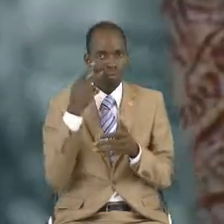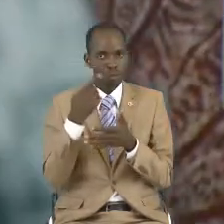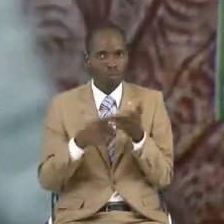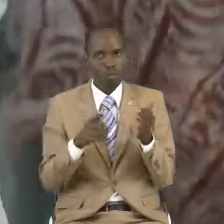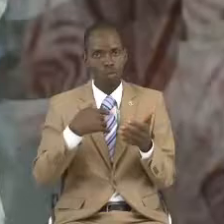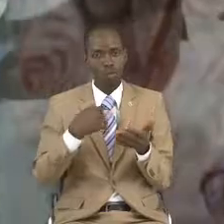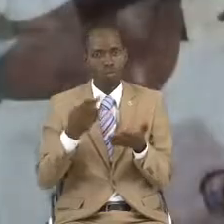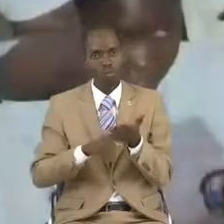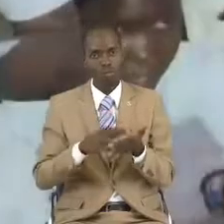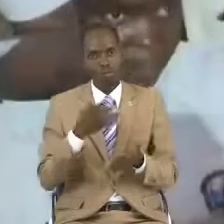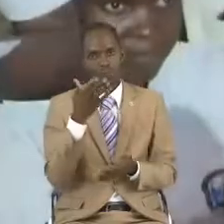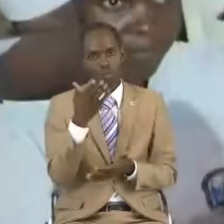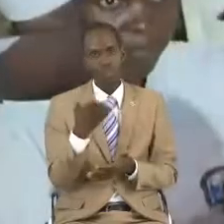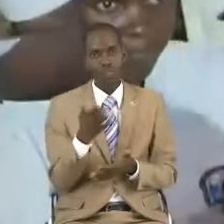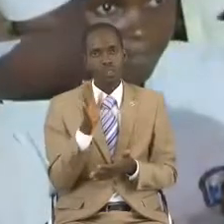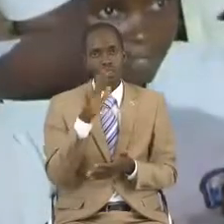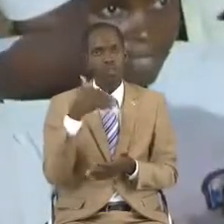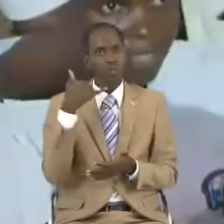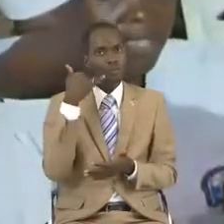the phone numbers